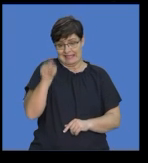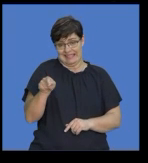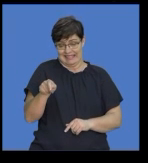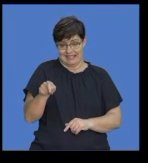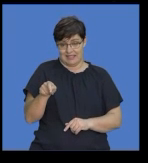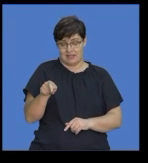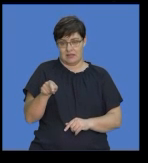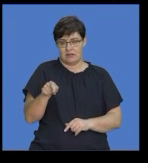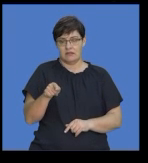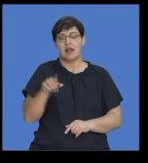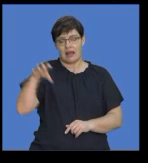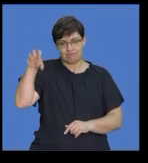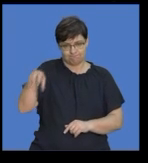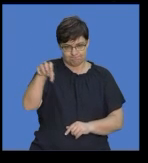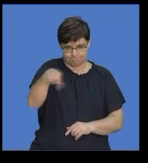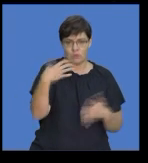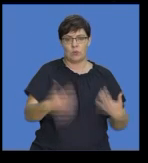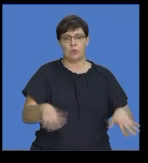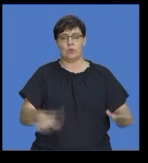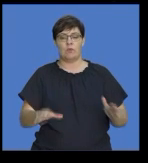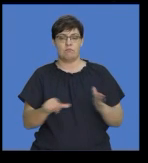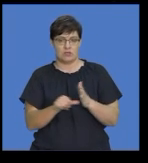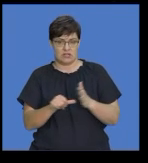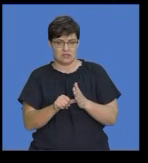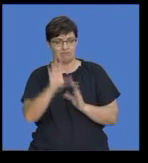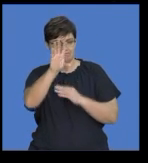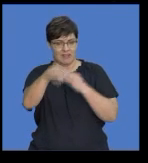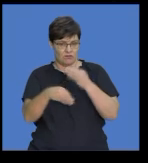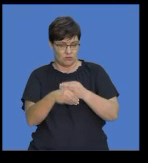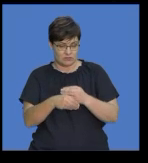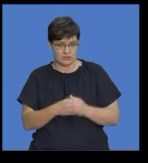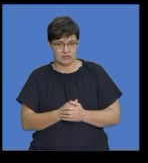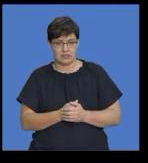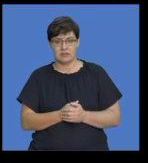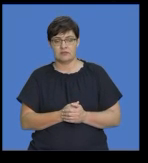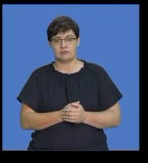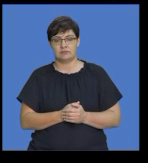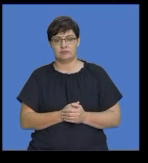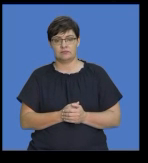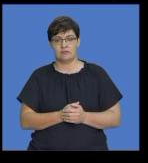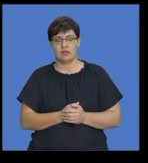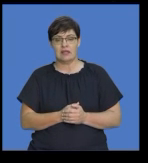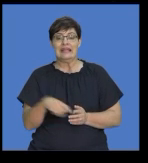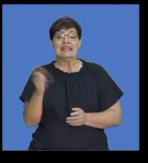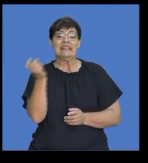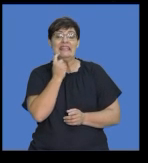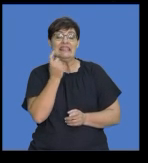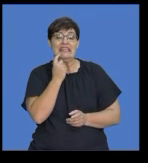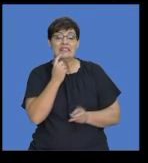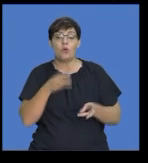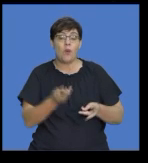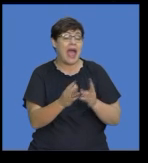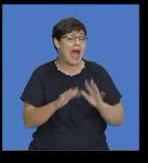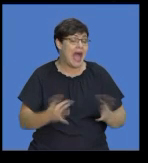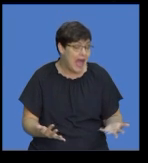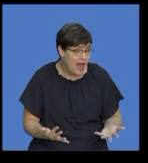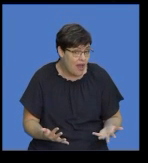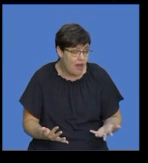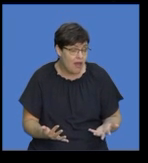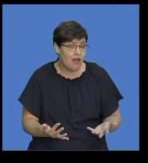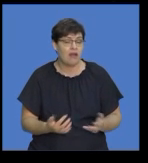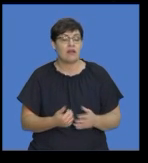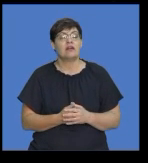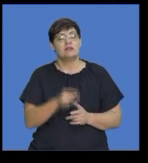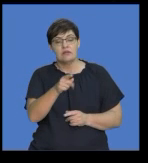very important and should be included and then the easiest way is to this is basically saying to a